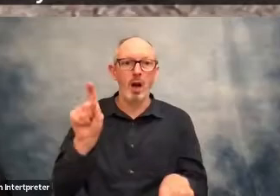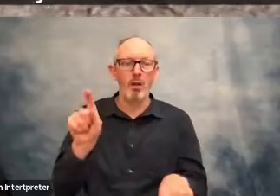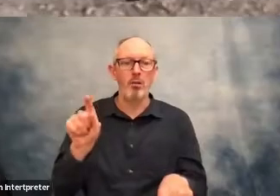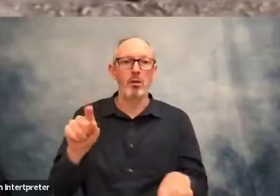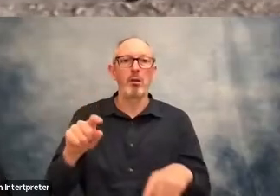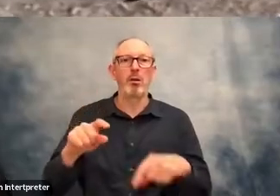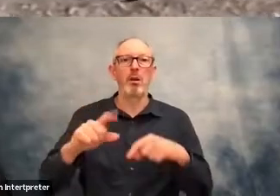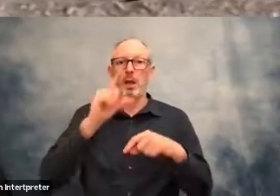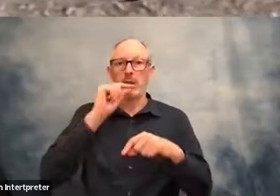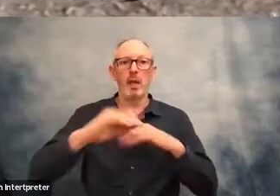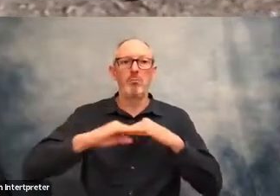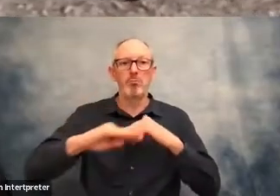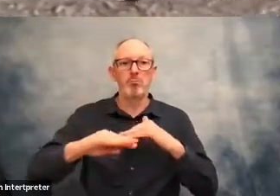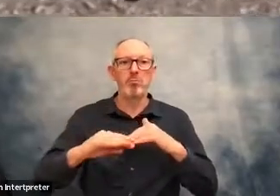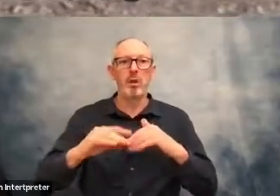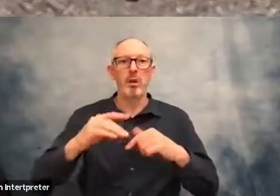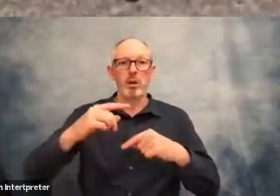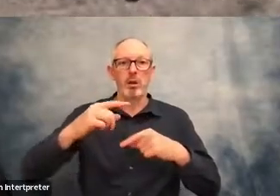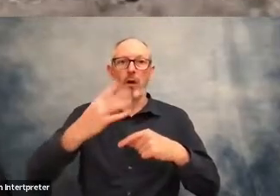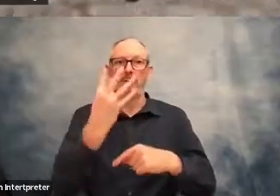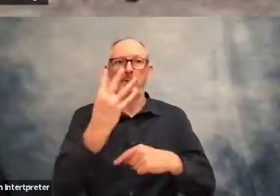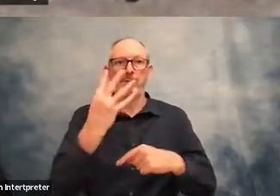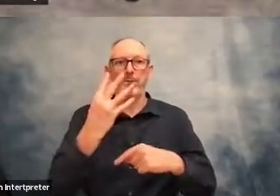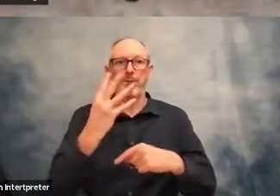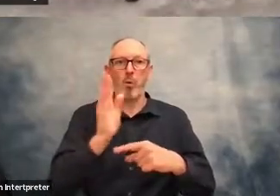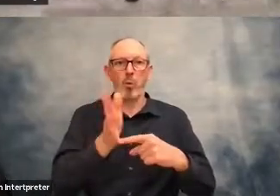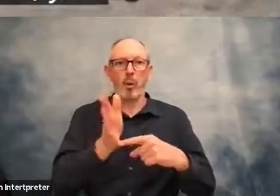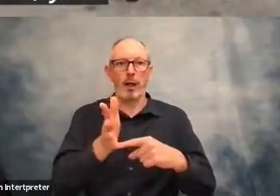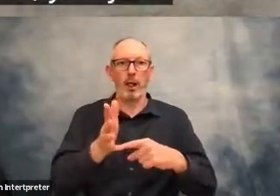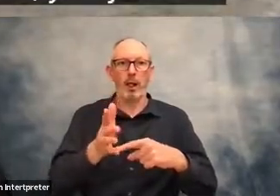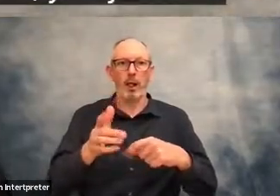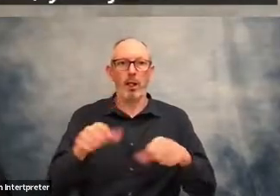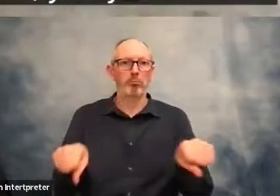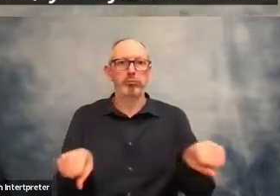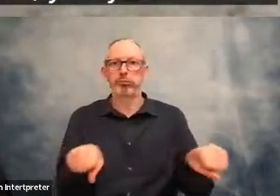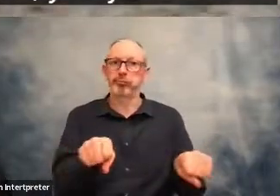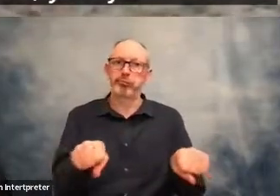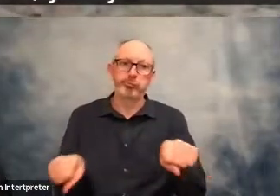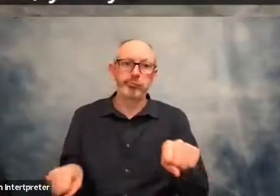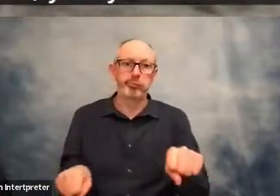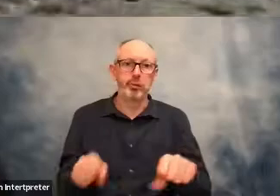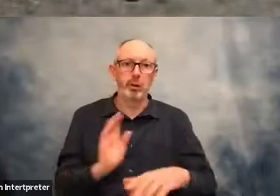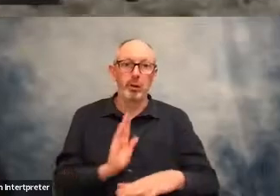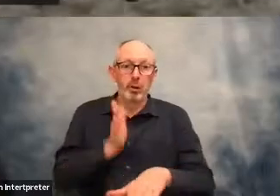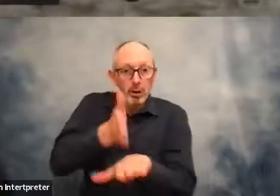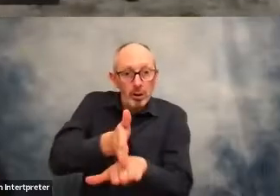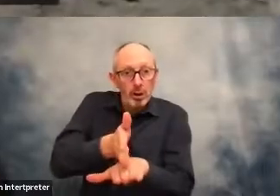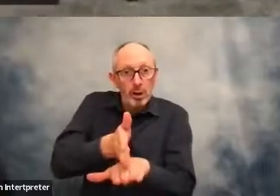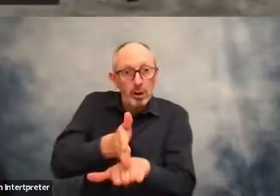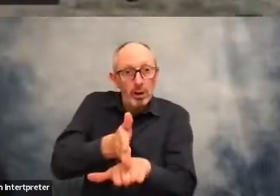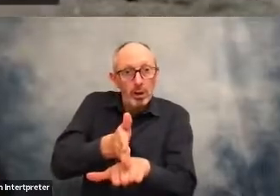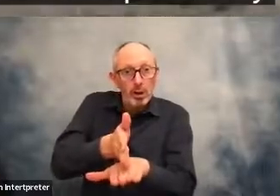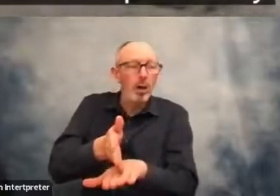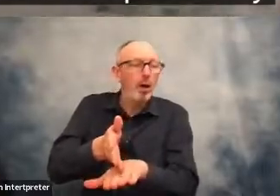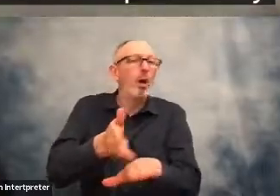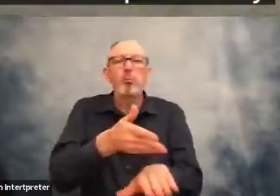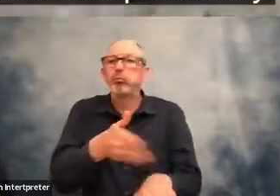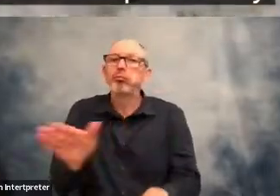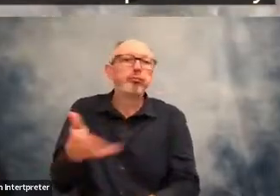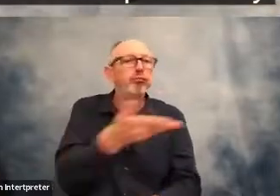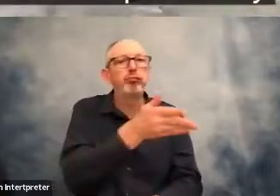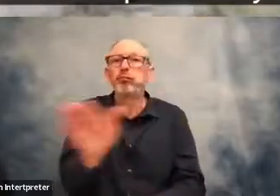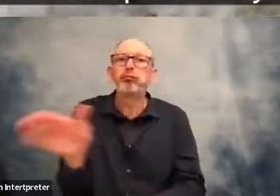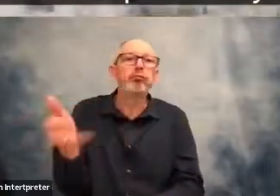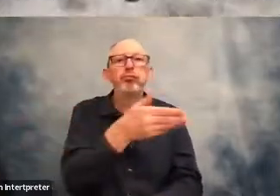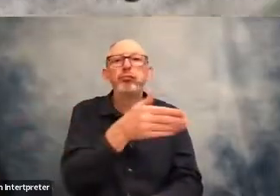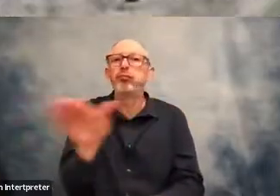into a quad bike. When you get there, you just roll off, in your own wheelchair, independently,